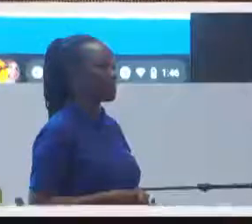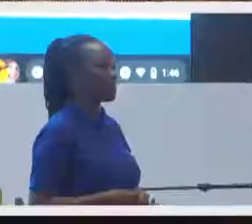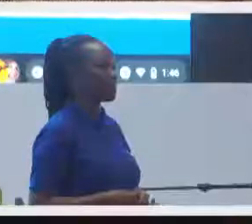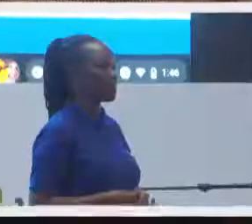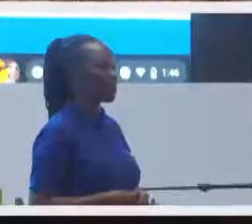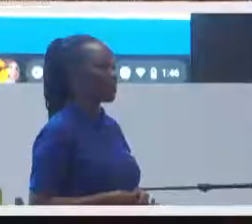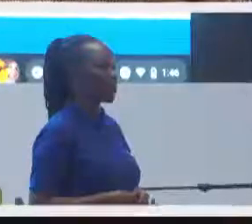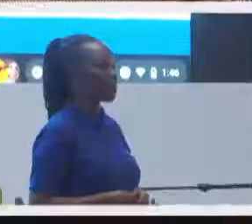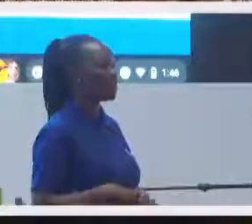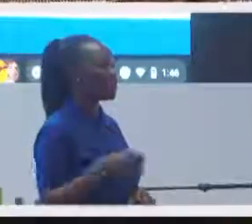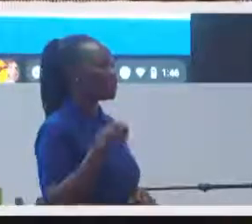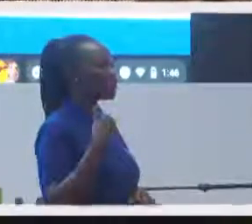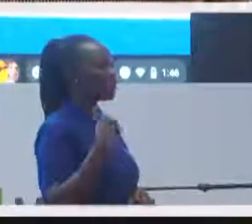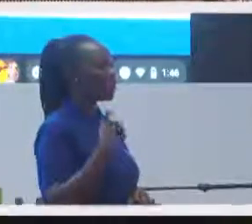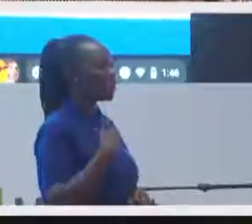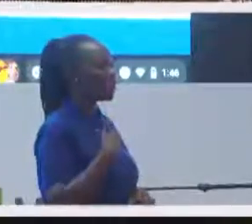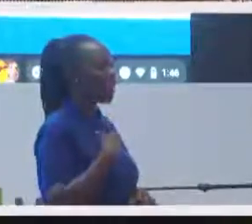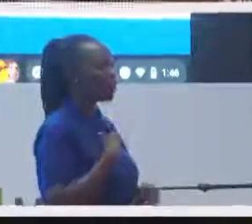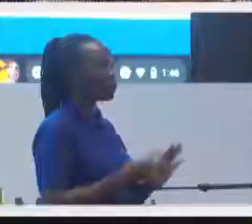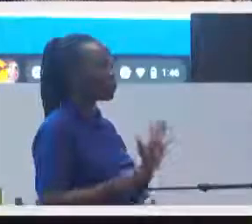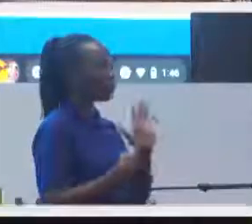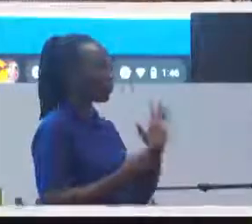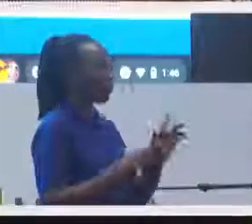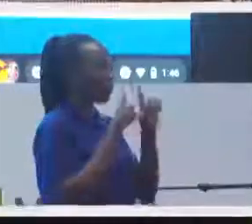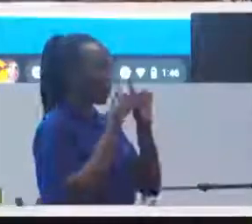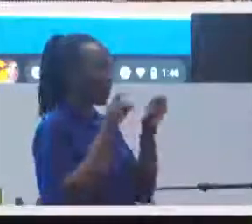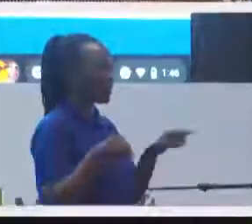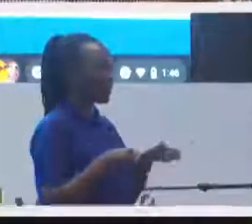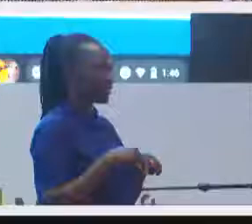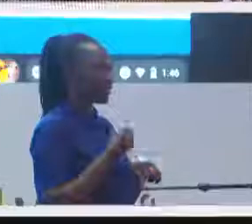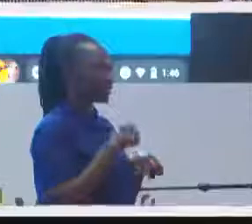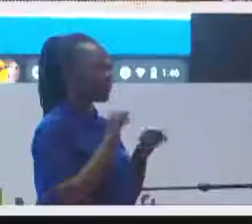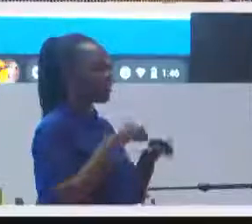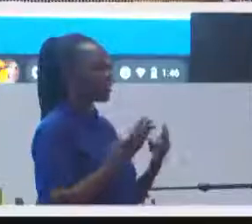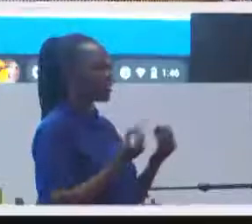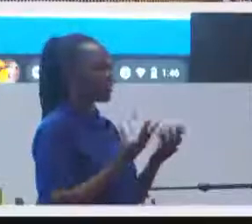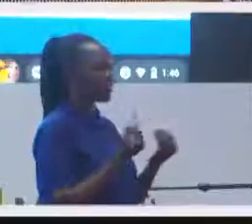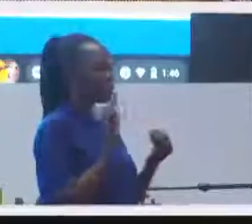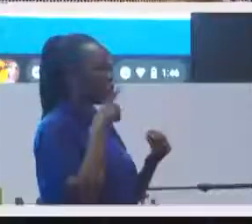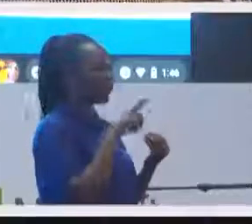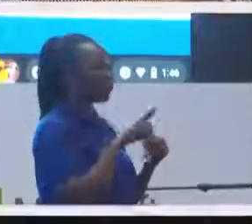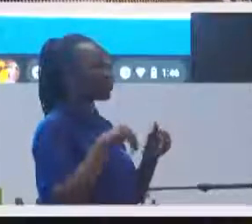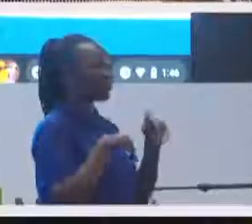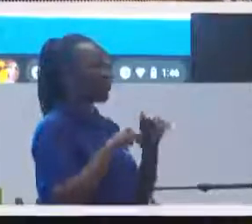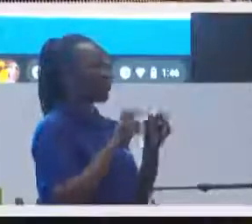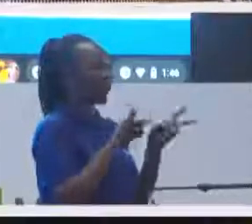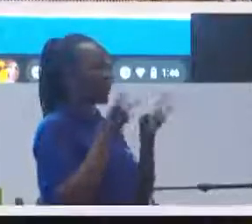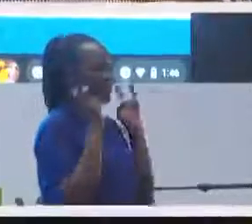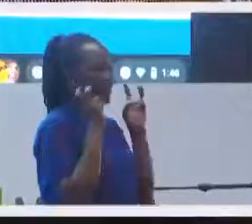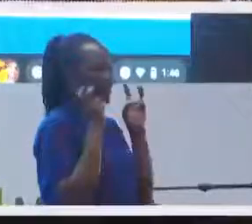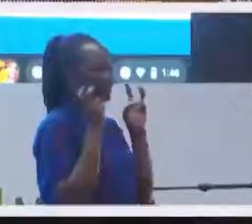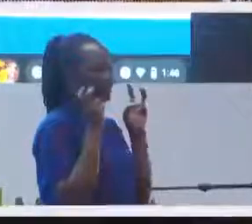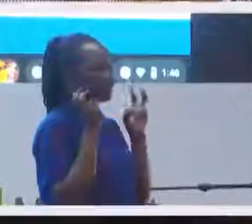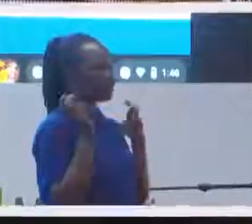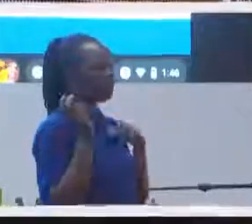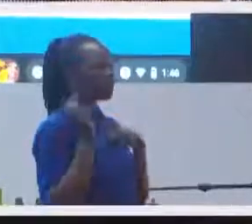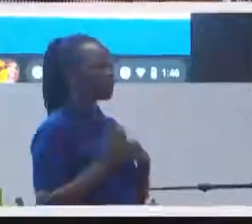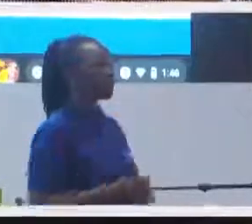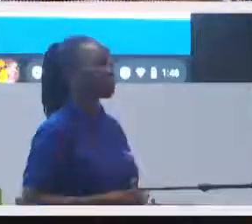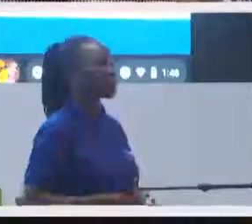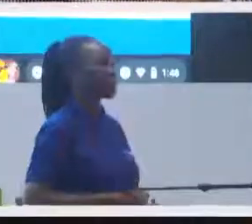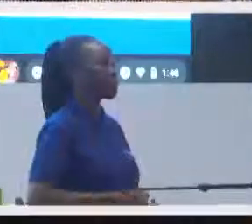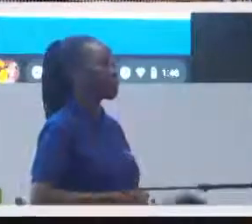So I'm gonna project the screen here, so it's easier for you to follow what's going on,